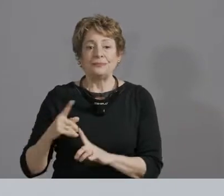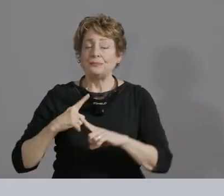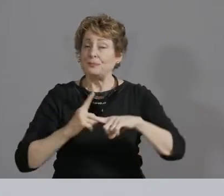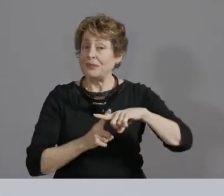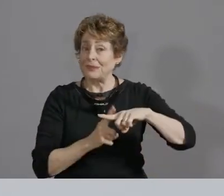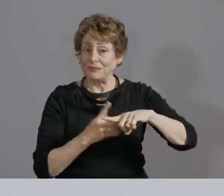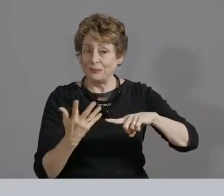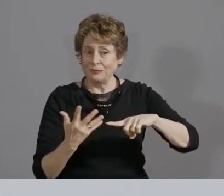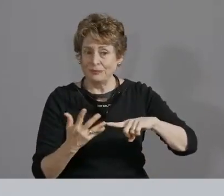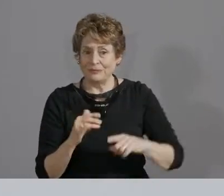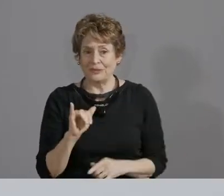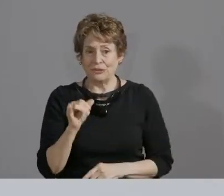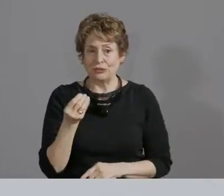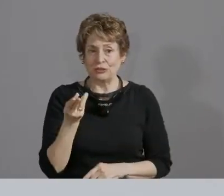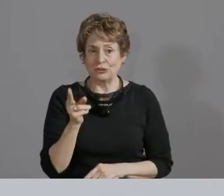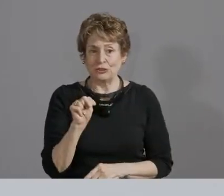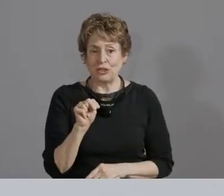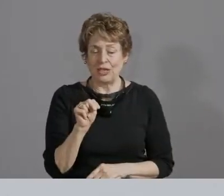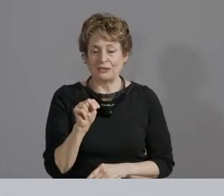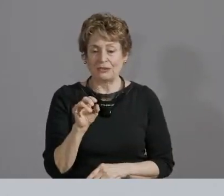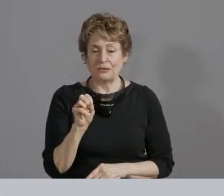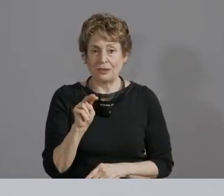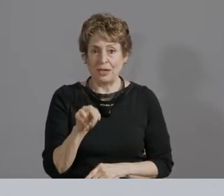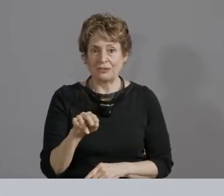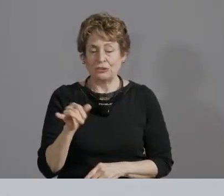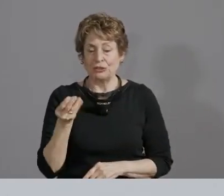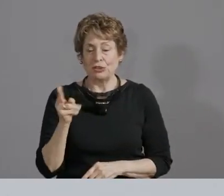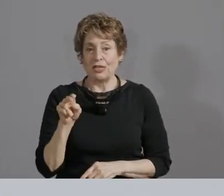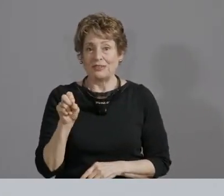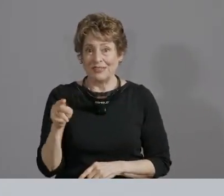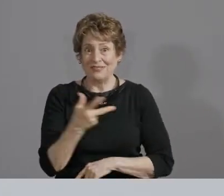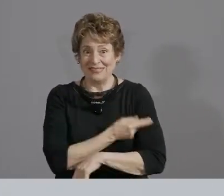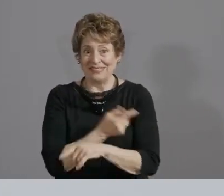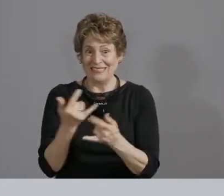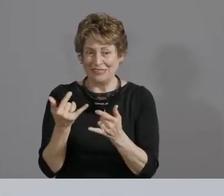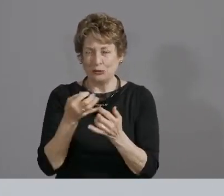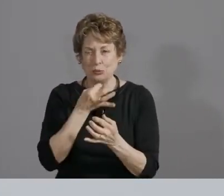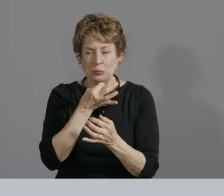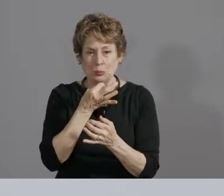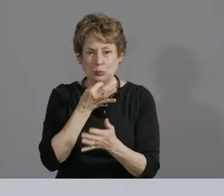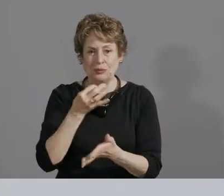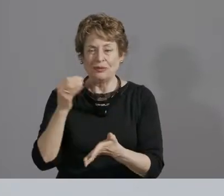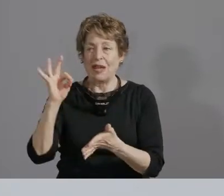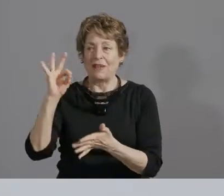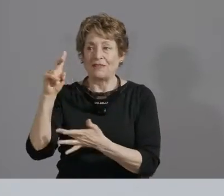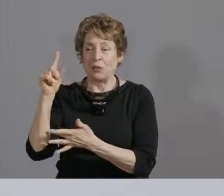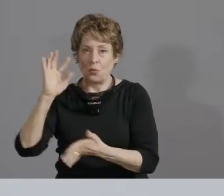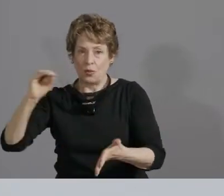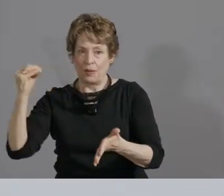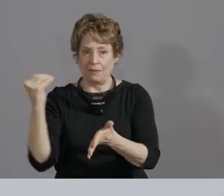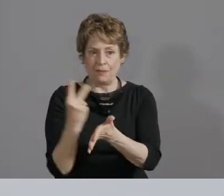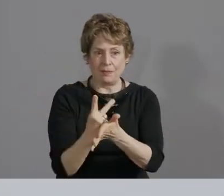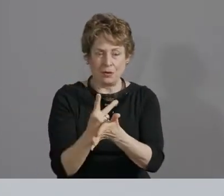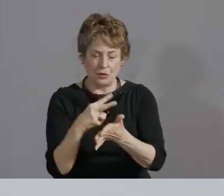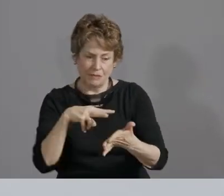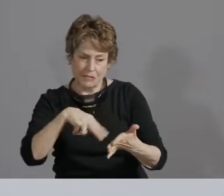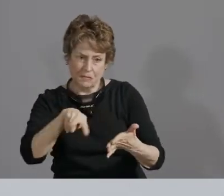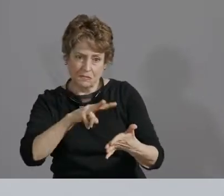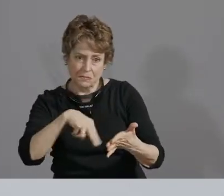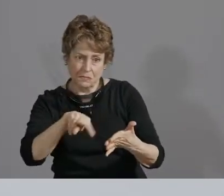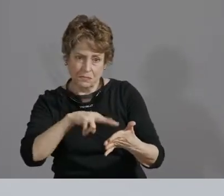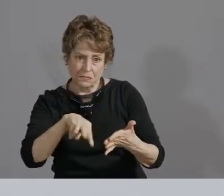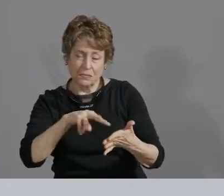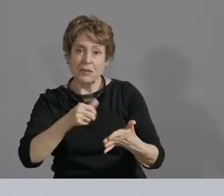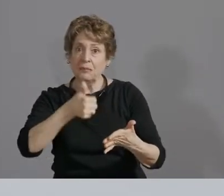vaccine, they are going to have their FDA hearing by the VRBPAC on the 26th and 27th. That should hopefully make